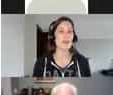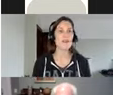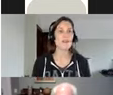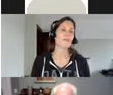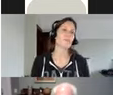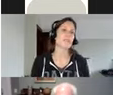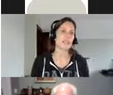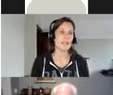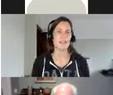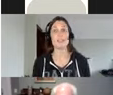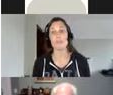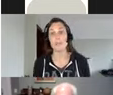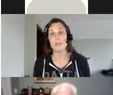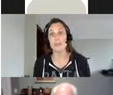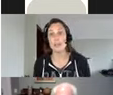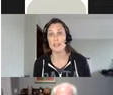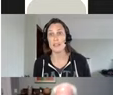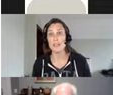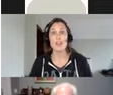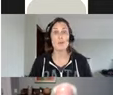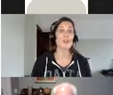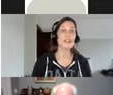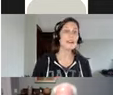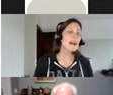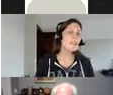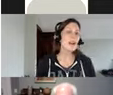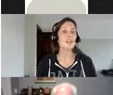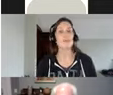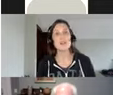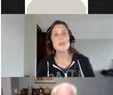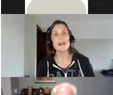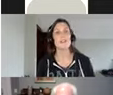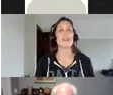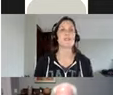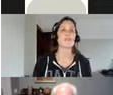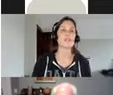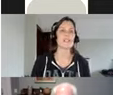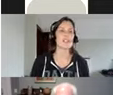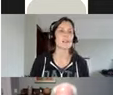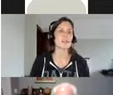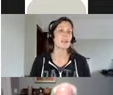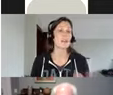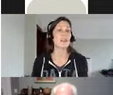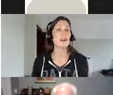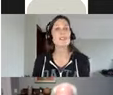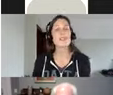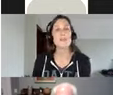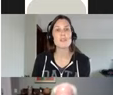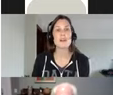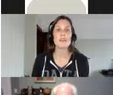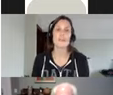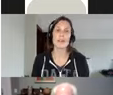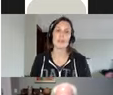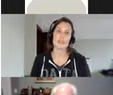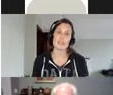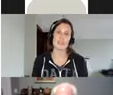for where are there groups of light things, groups of dark things. We're looking at high value, low value types of relationships. The color scheme that was